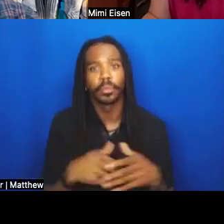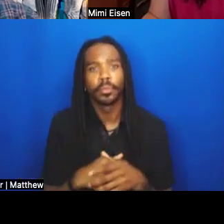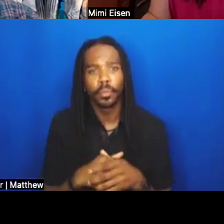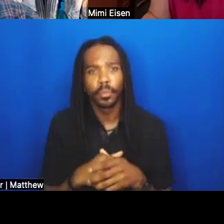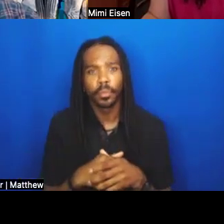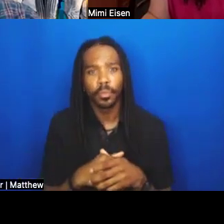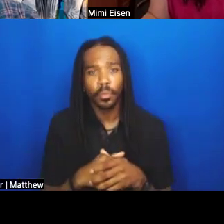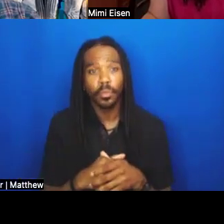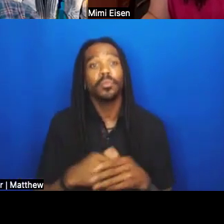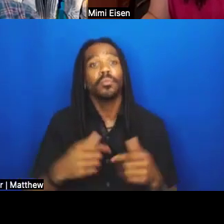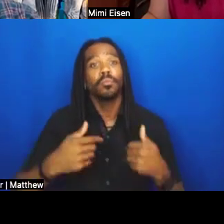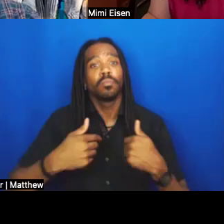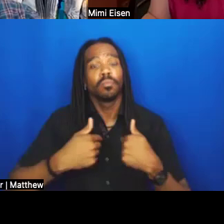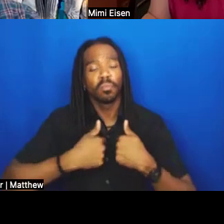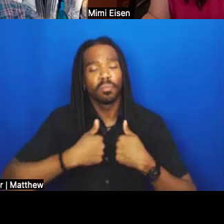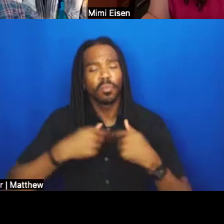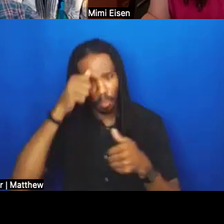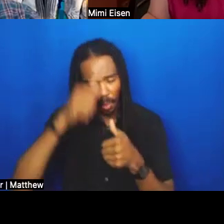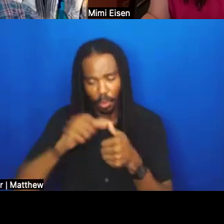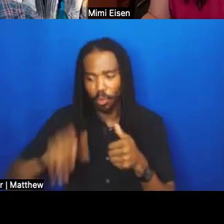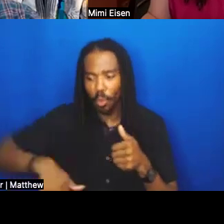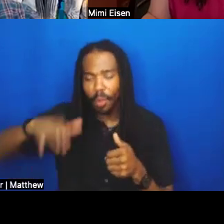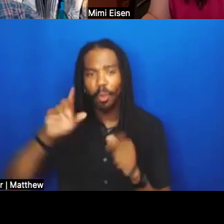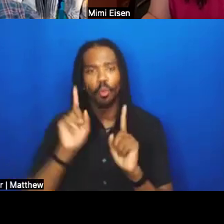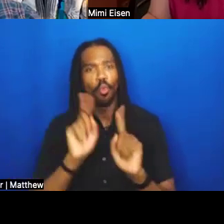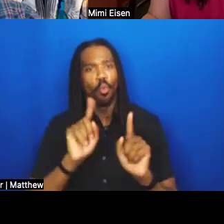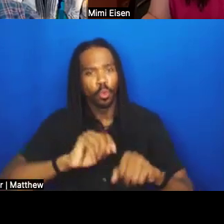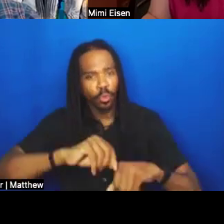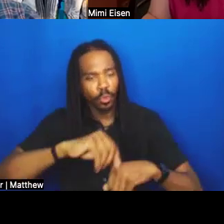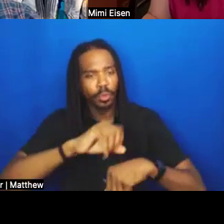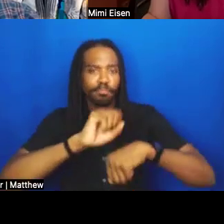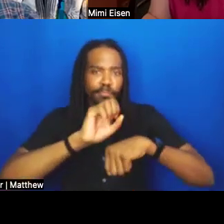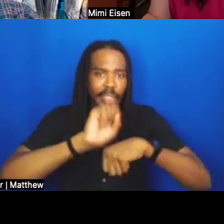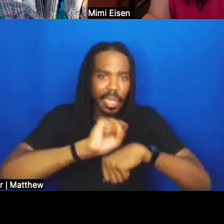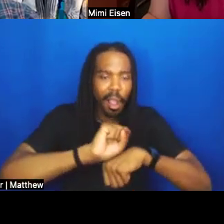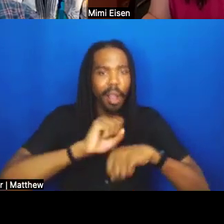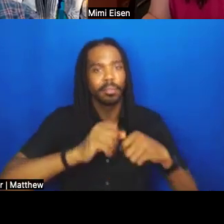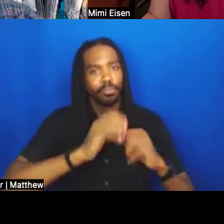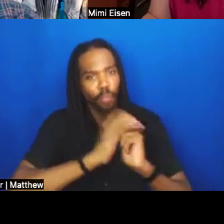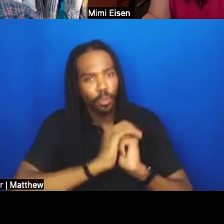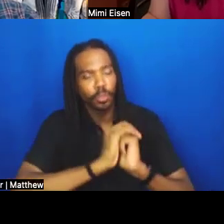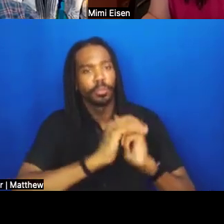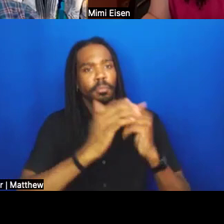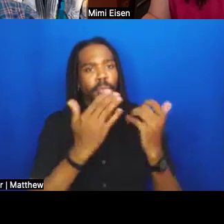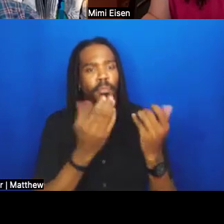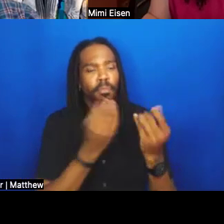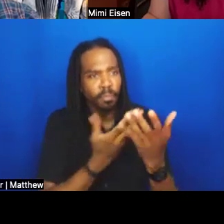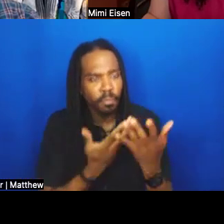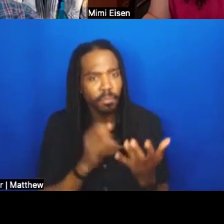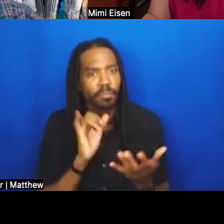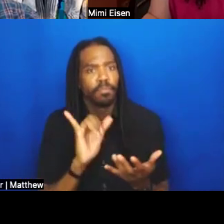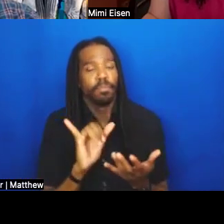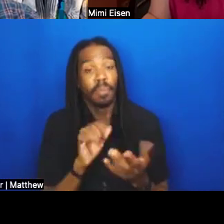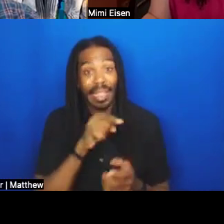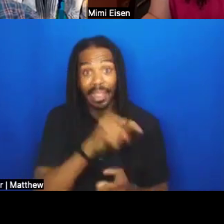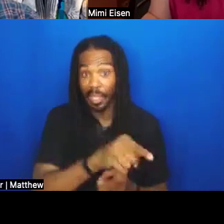land. That Jews, persecuted in Europe had this safe haven to evacuate to, this place that was just waiting for them to form